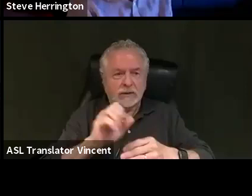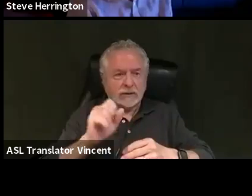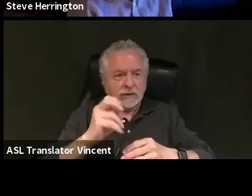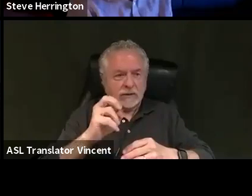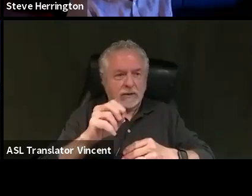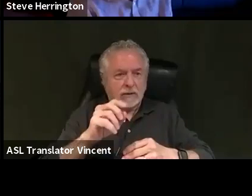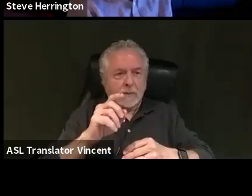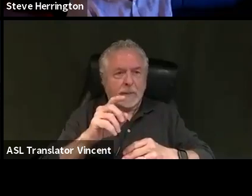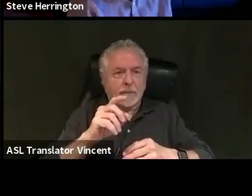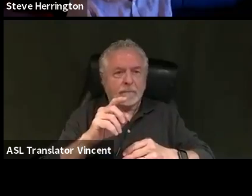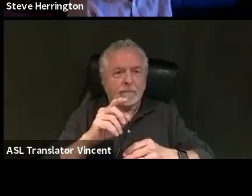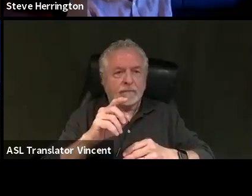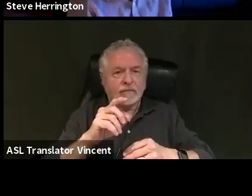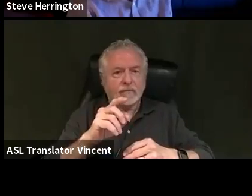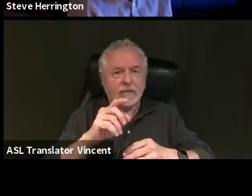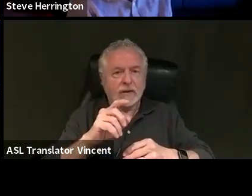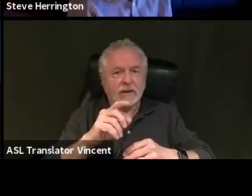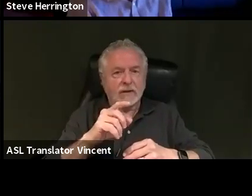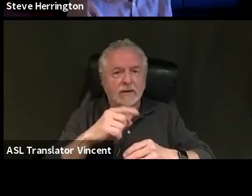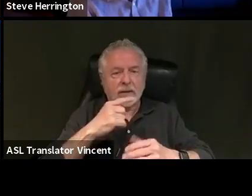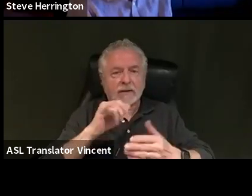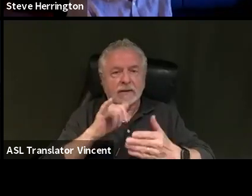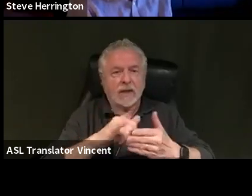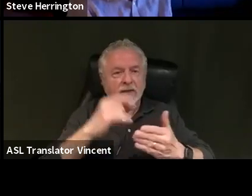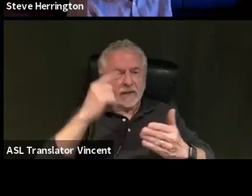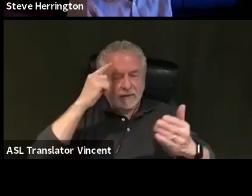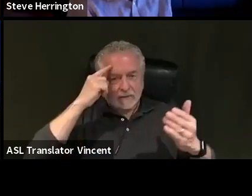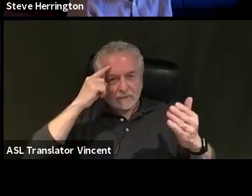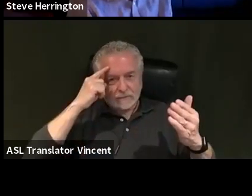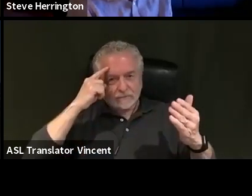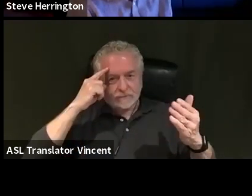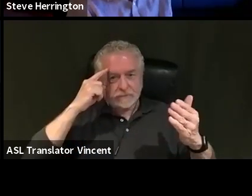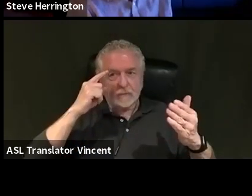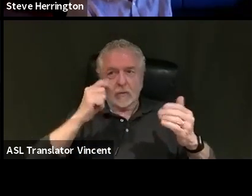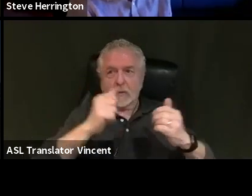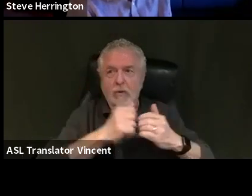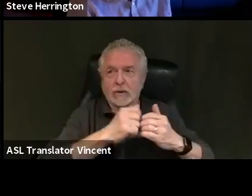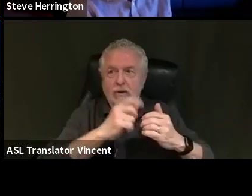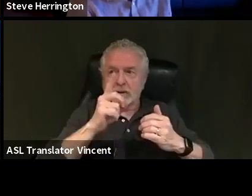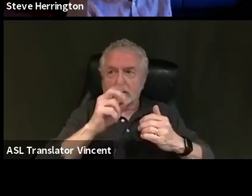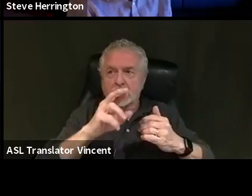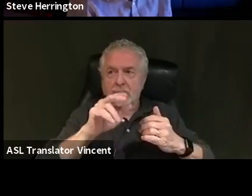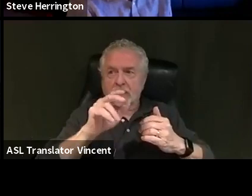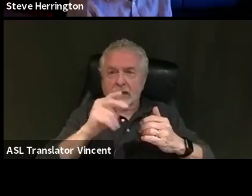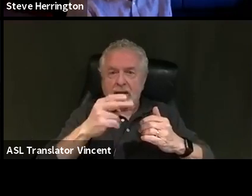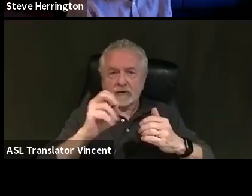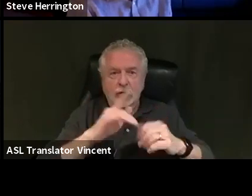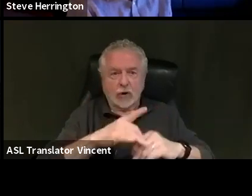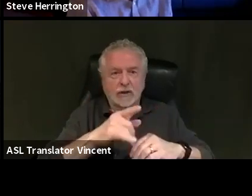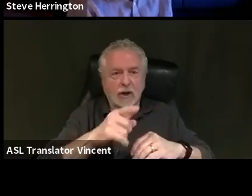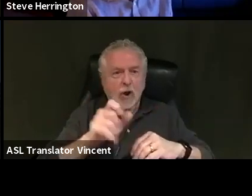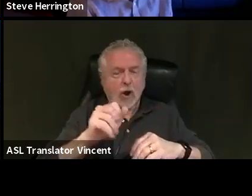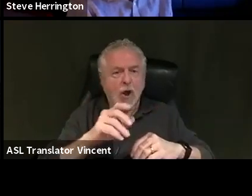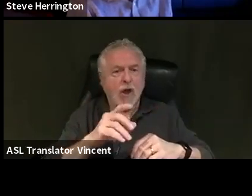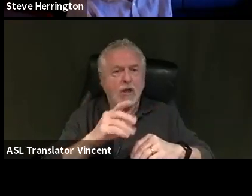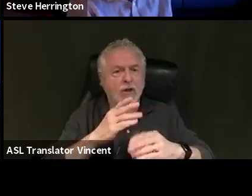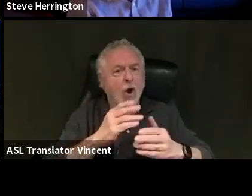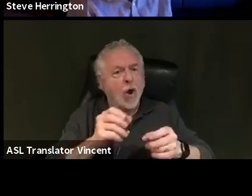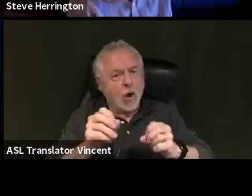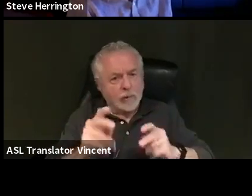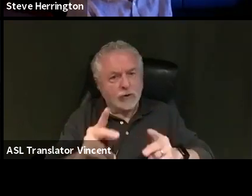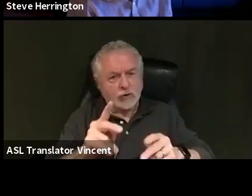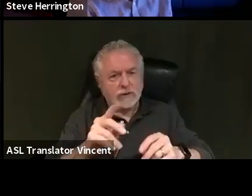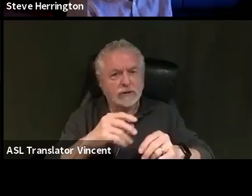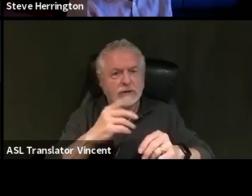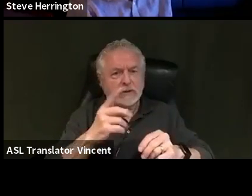in these pop-up clinics that she was mentioning, I think with Dr. Harrington early on. They're awesome opportunities just to